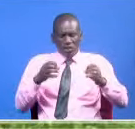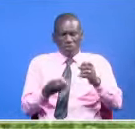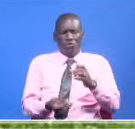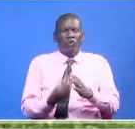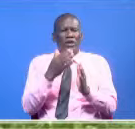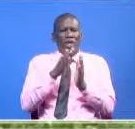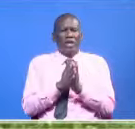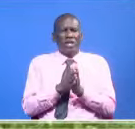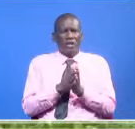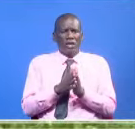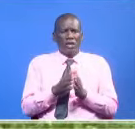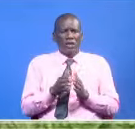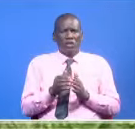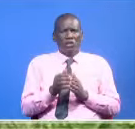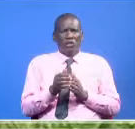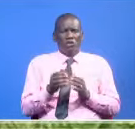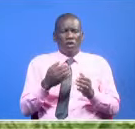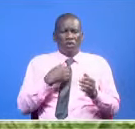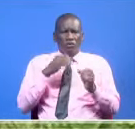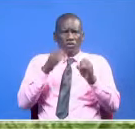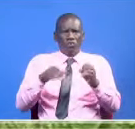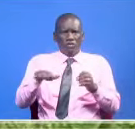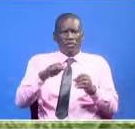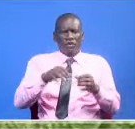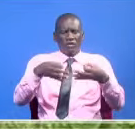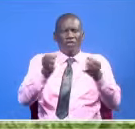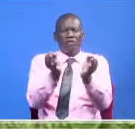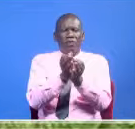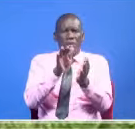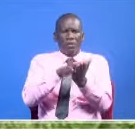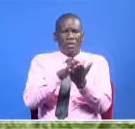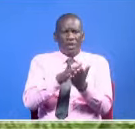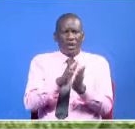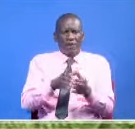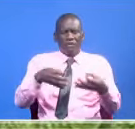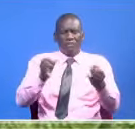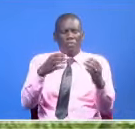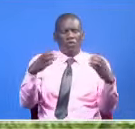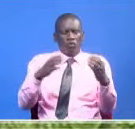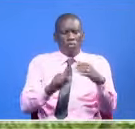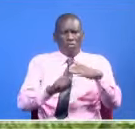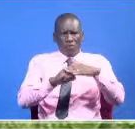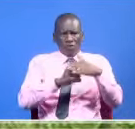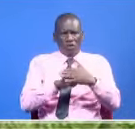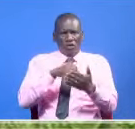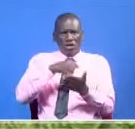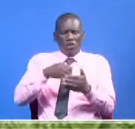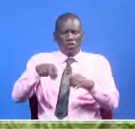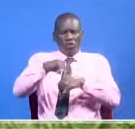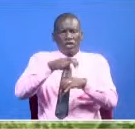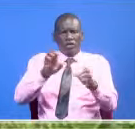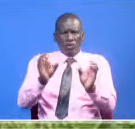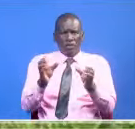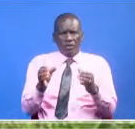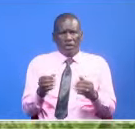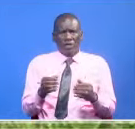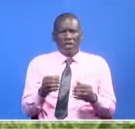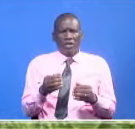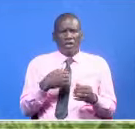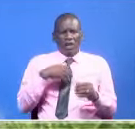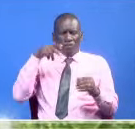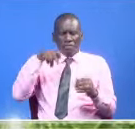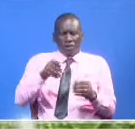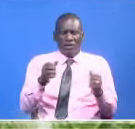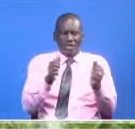and to drive within the environment sector. Family Bank and Family Group Foundation, including Nation Media, have planted 10